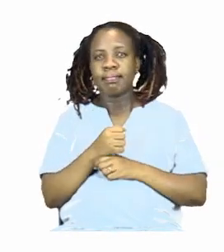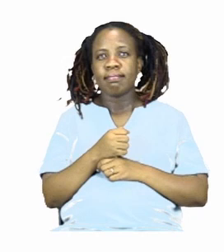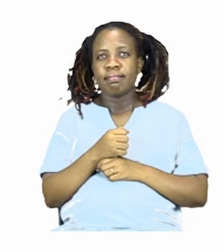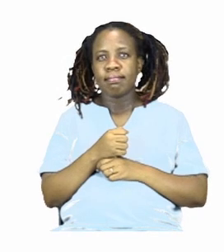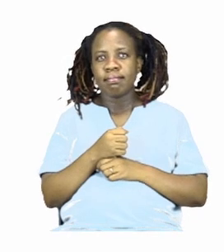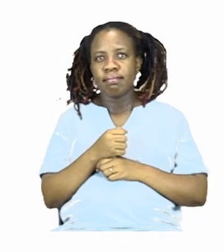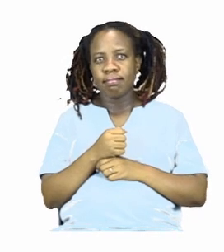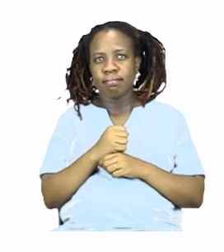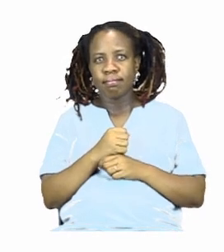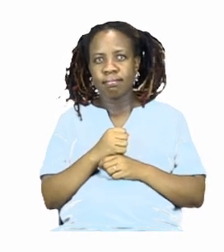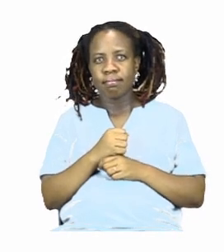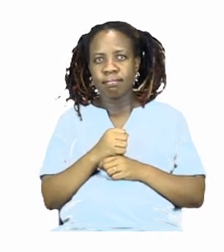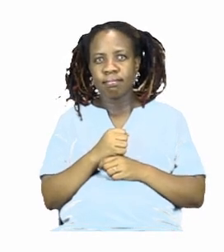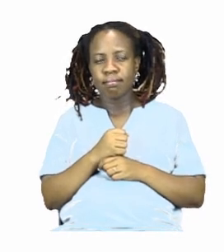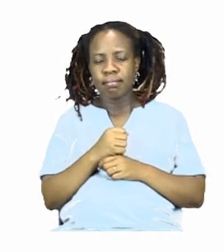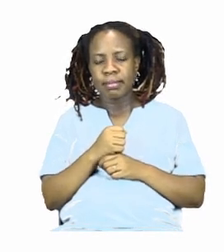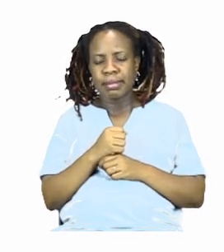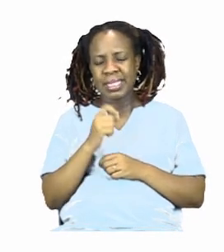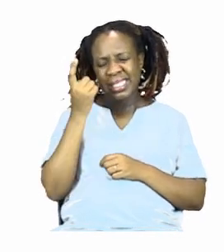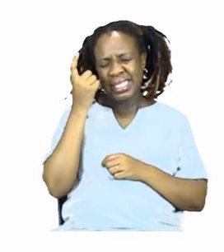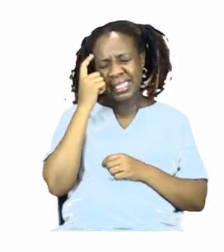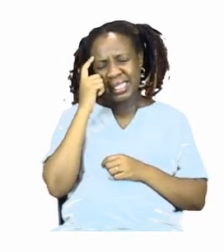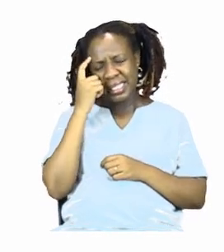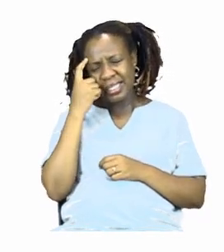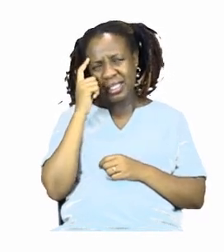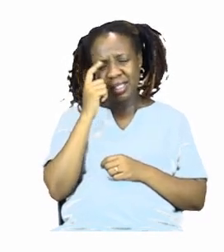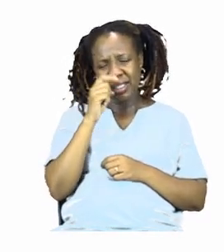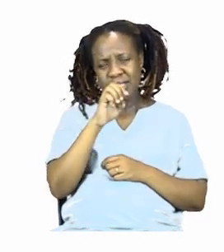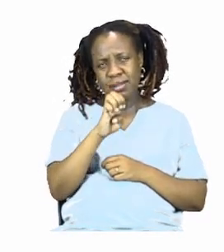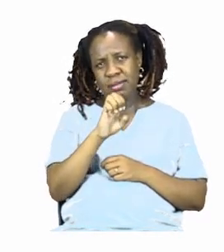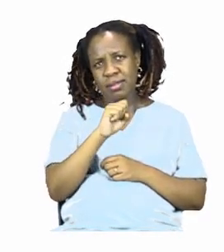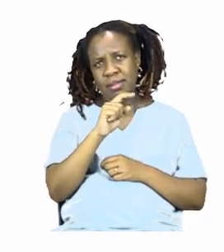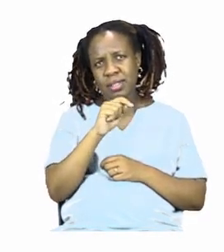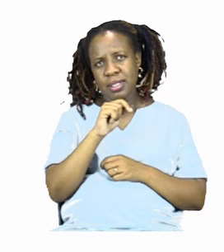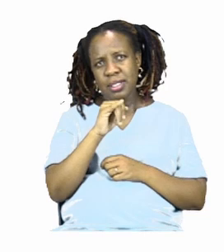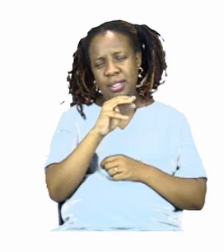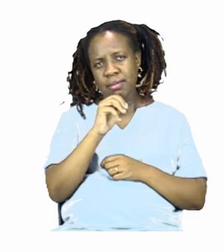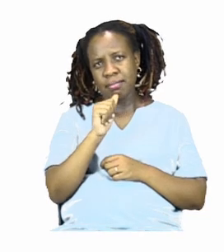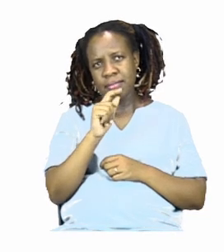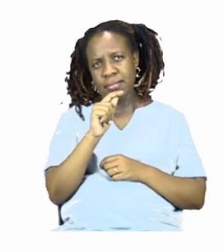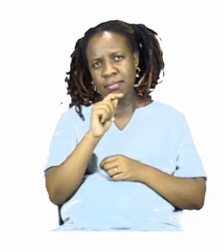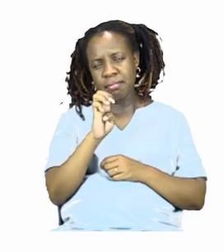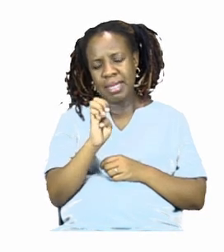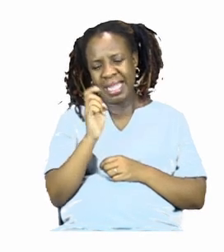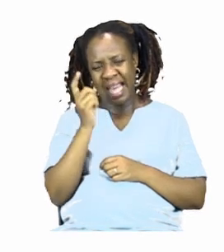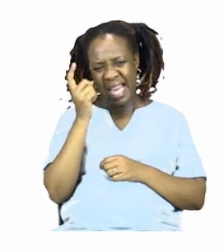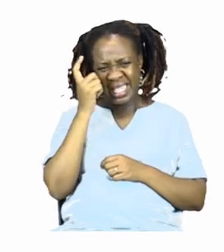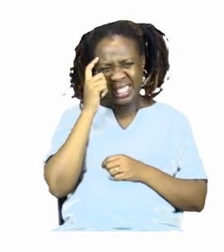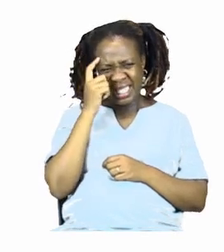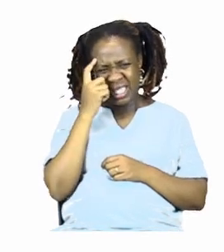So first, when we estimate, it means we must just first guess how